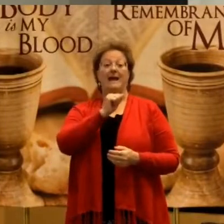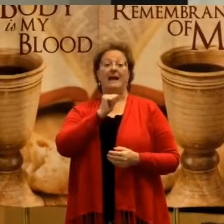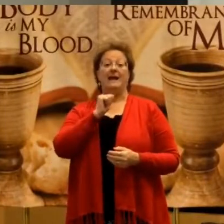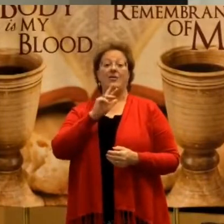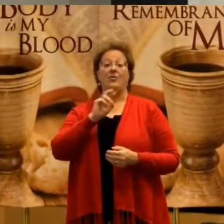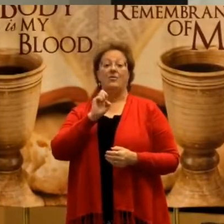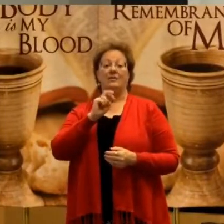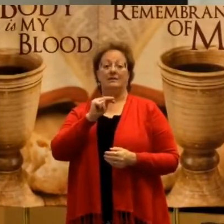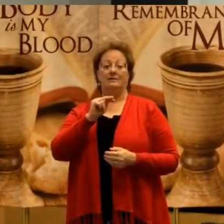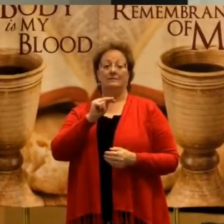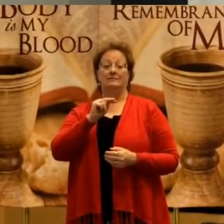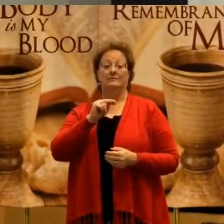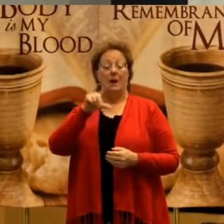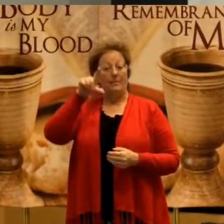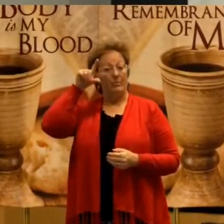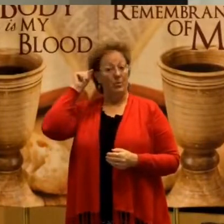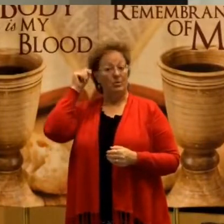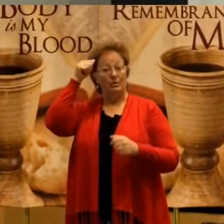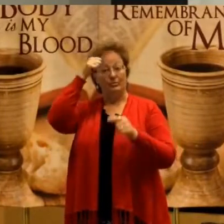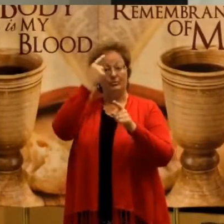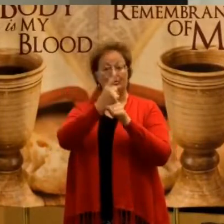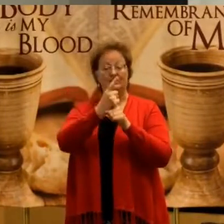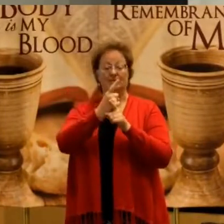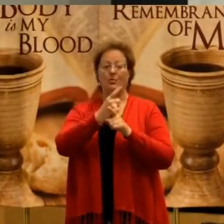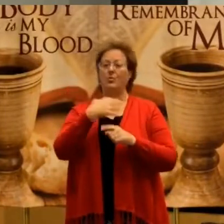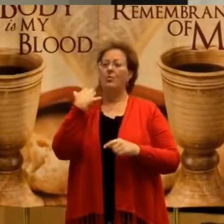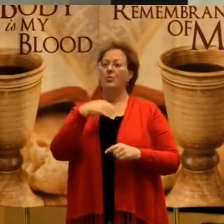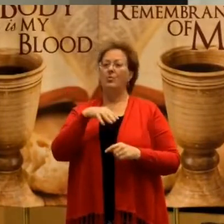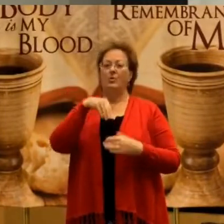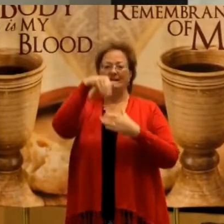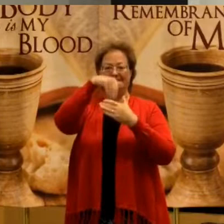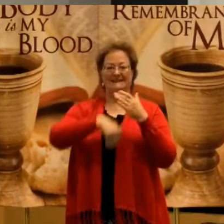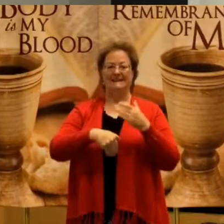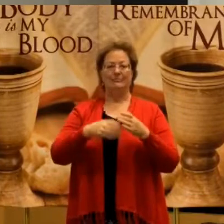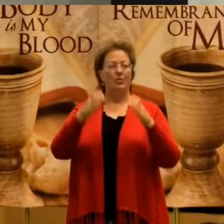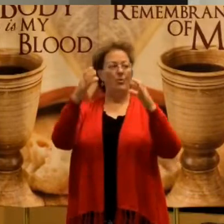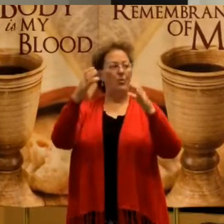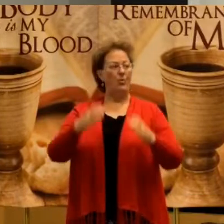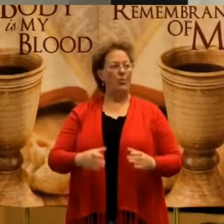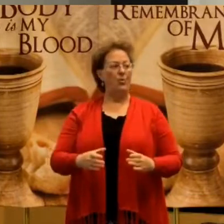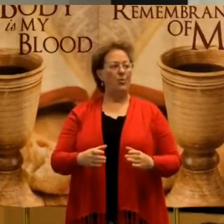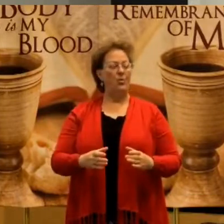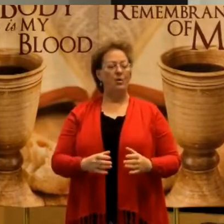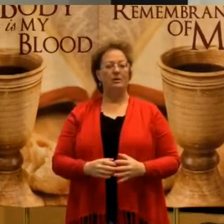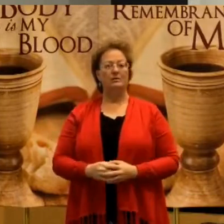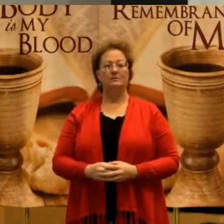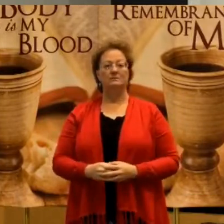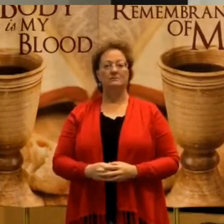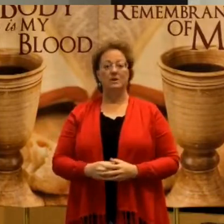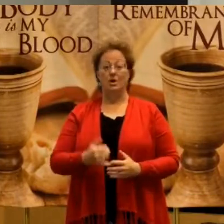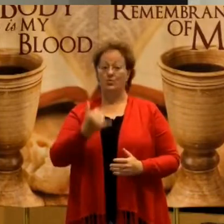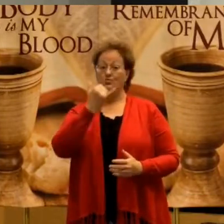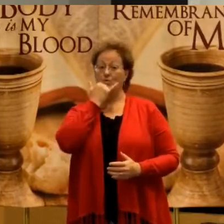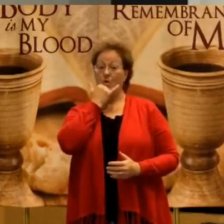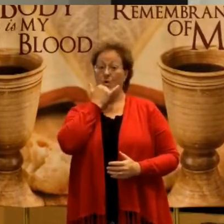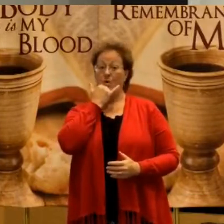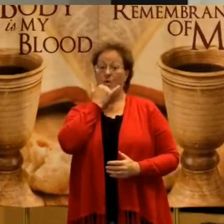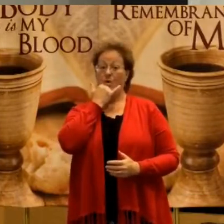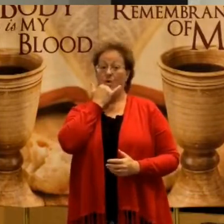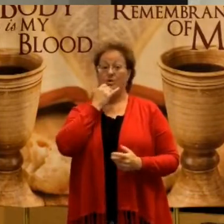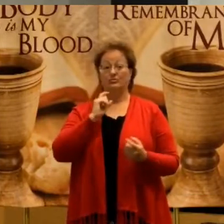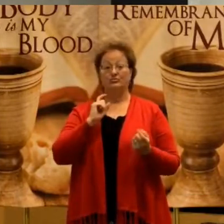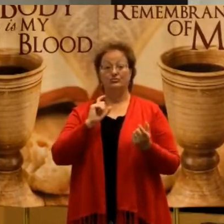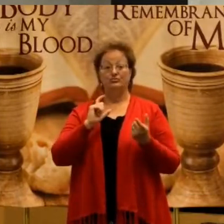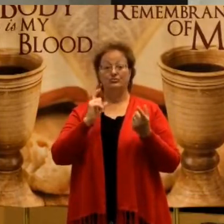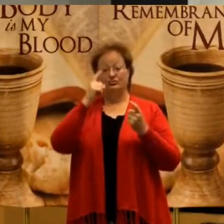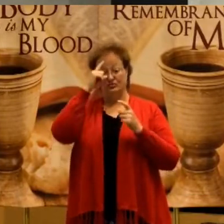older brother, gets himself in a deep, deep hole. First, Aaron takes a wrong turn, and then he gets himself